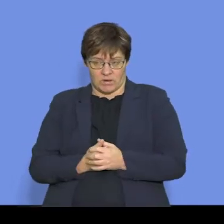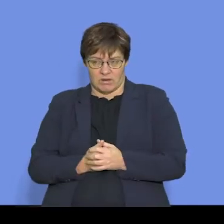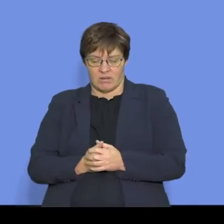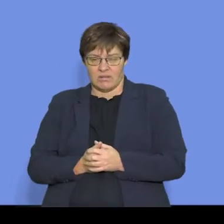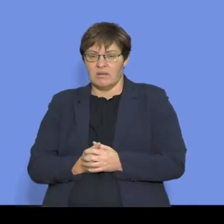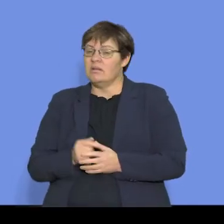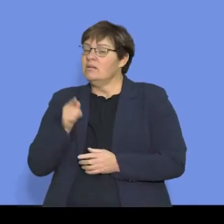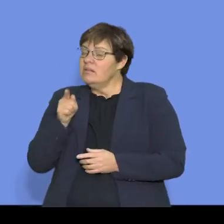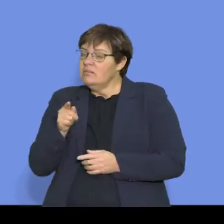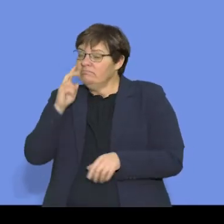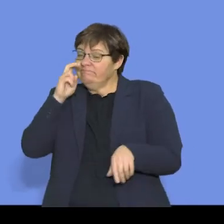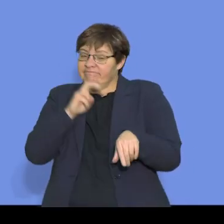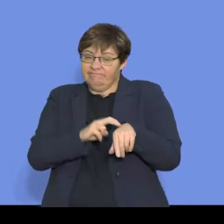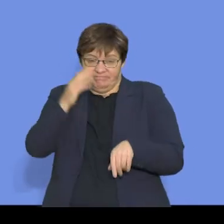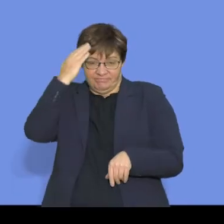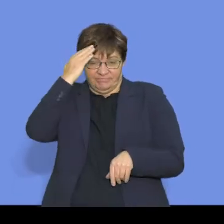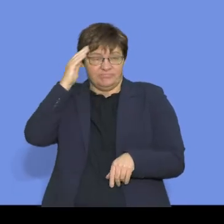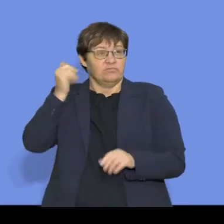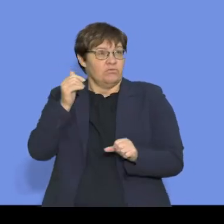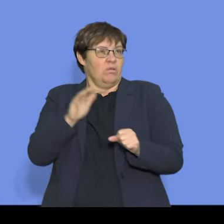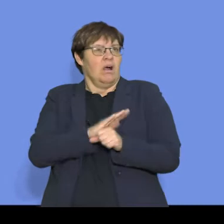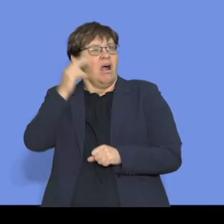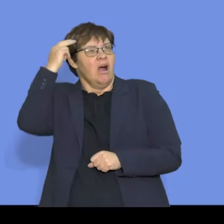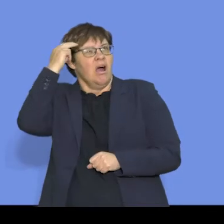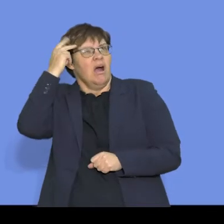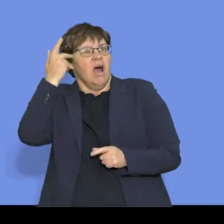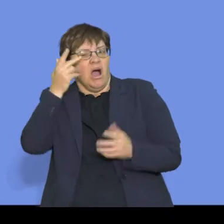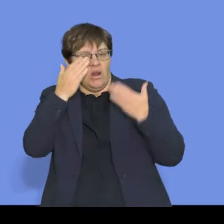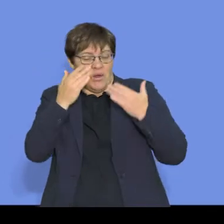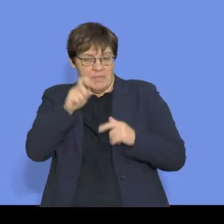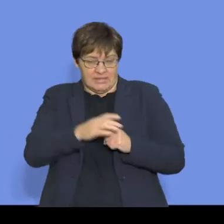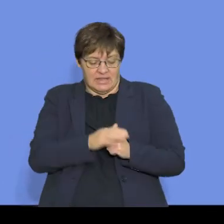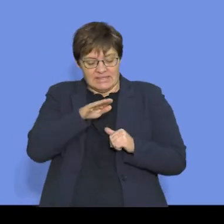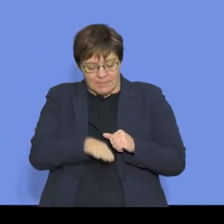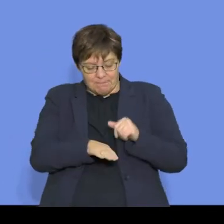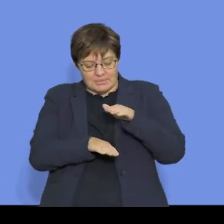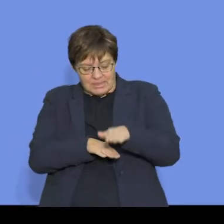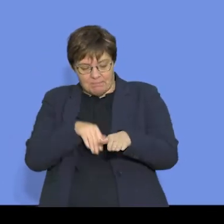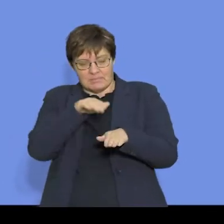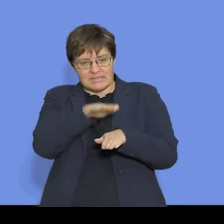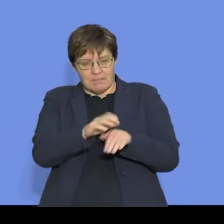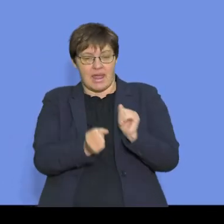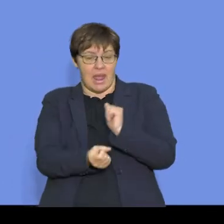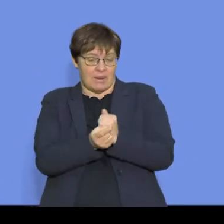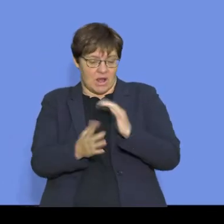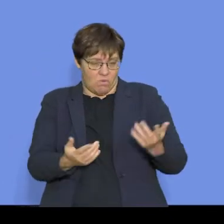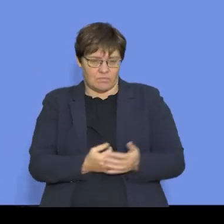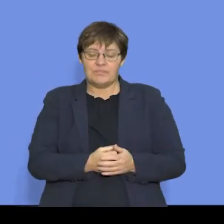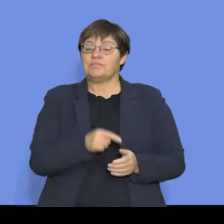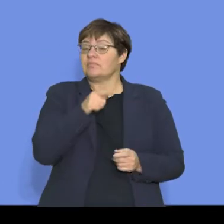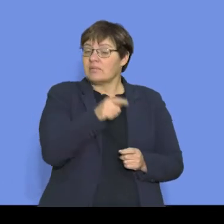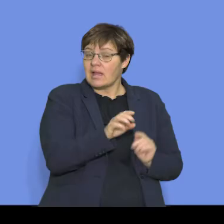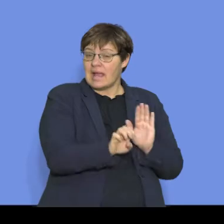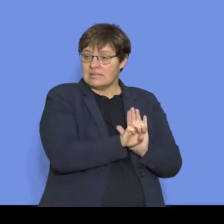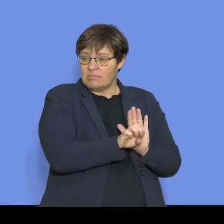is one of the things that you do need to know off by heart, the steps of fossilization. In